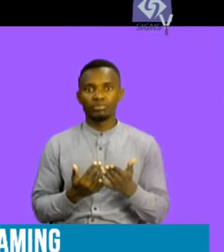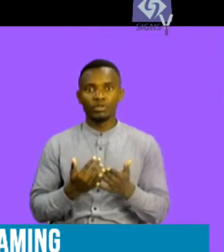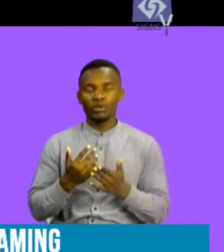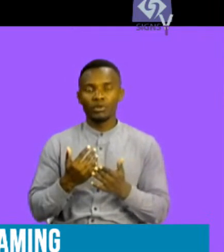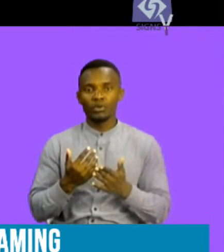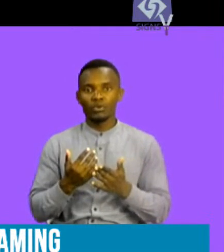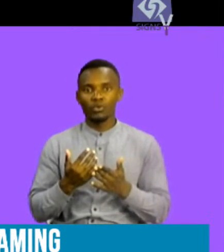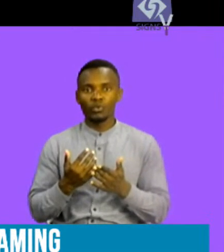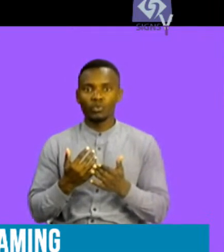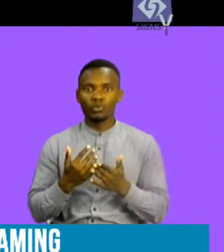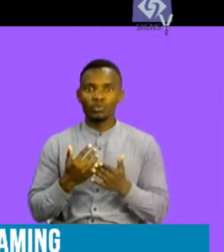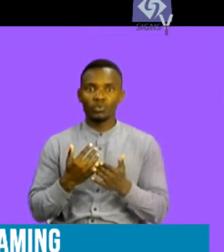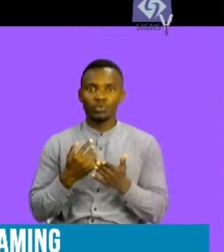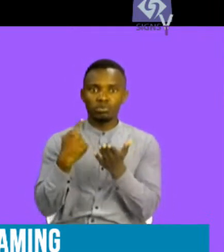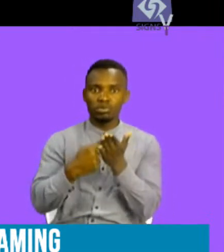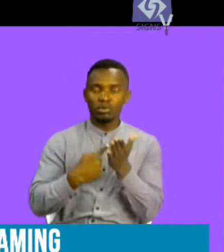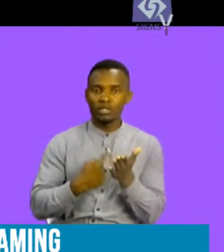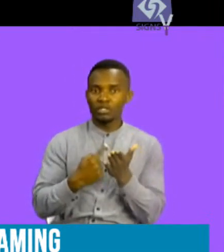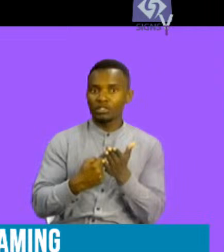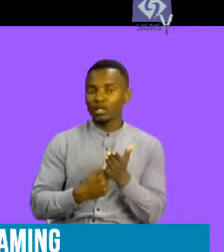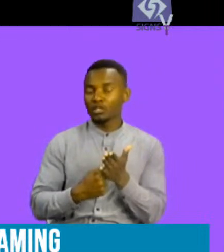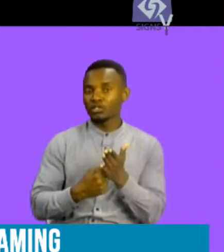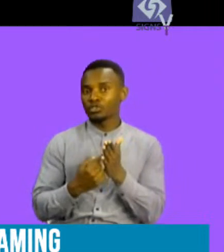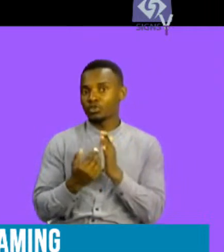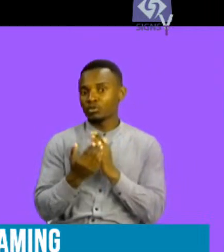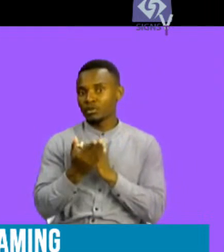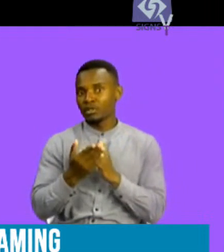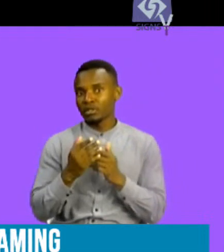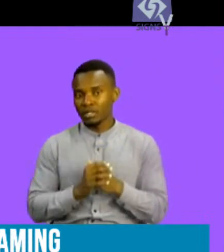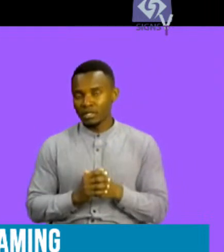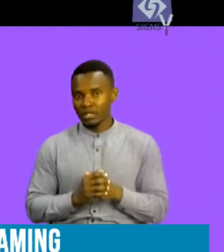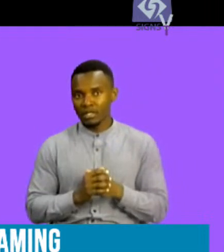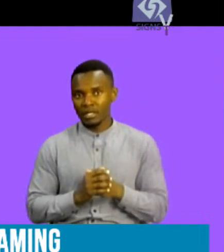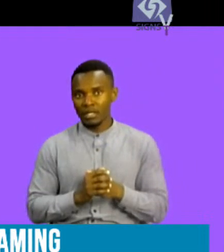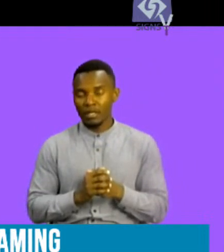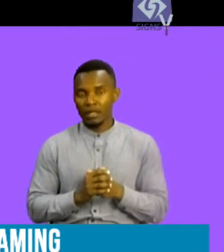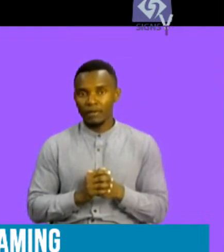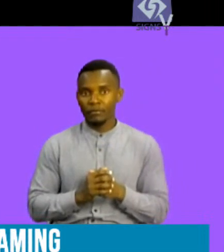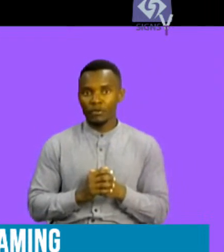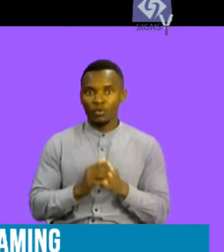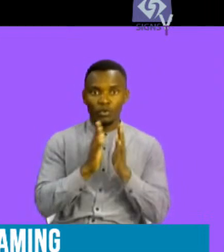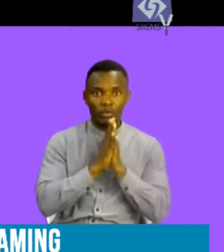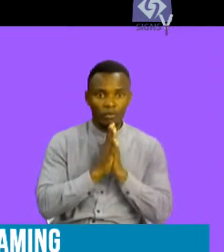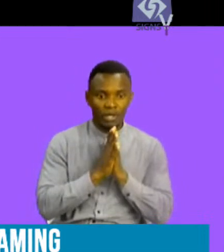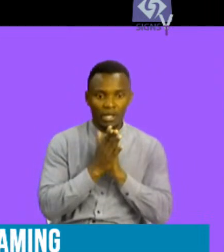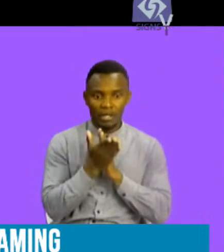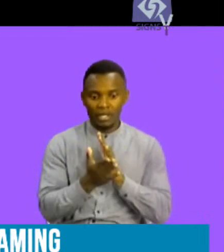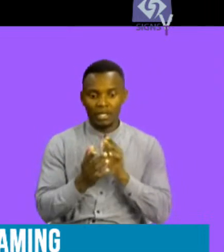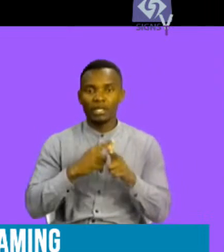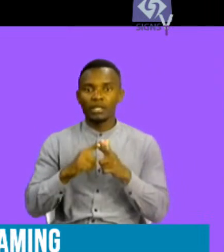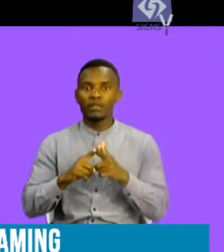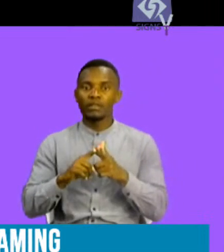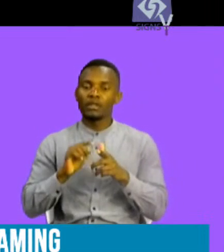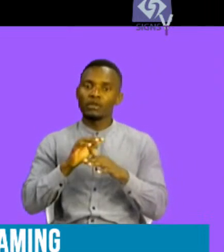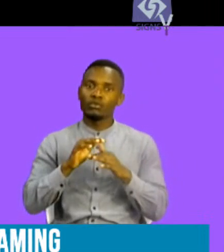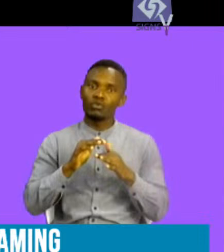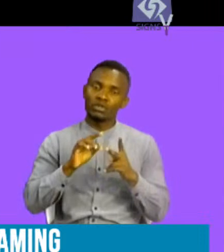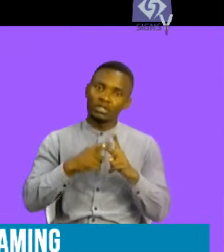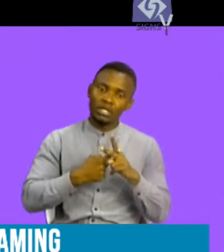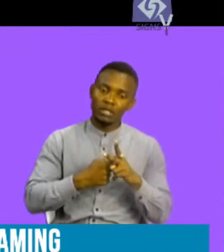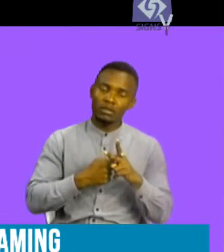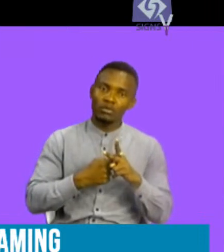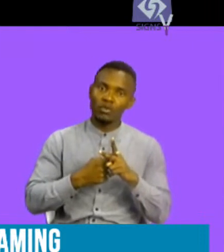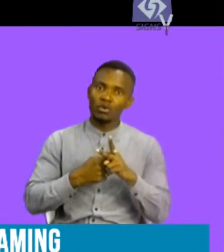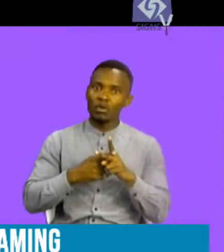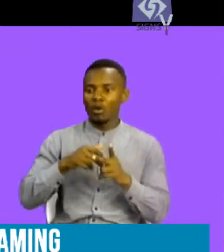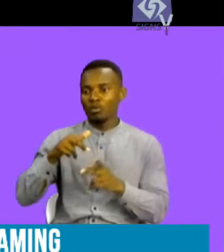of Mathare 4A, and we had a beautiful procession from there all the way up to Thika Road to National